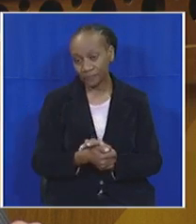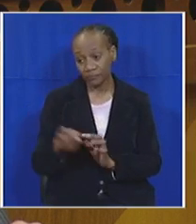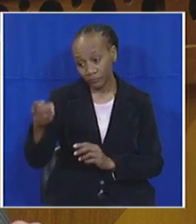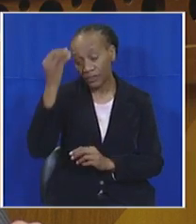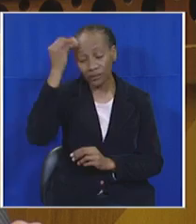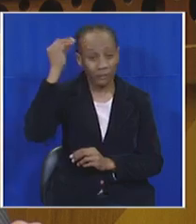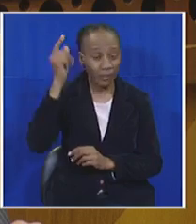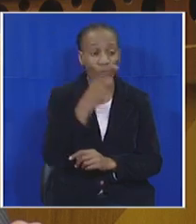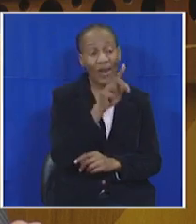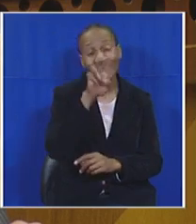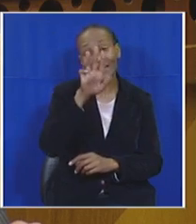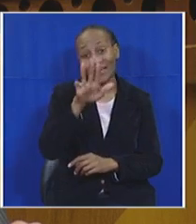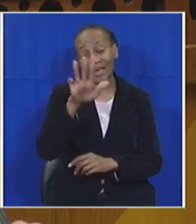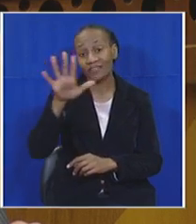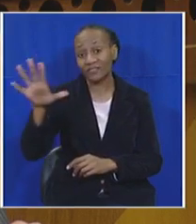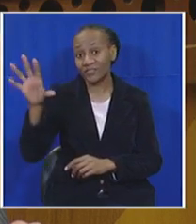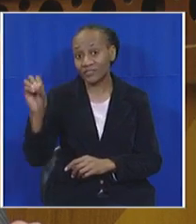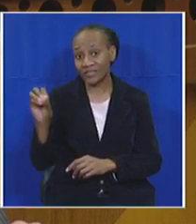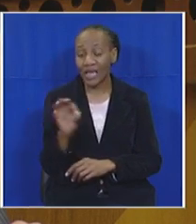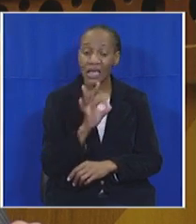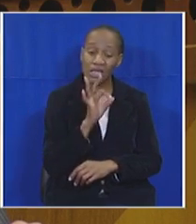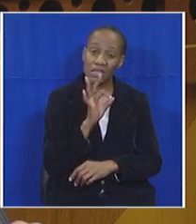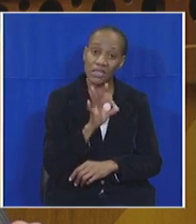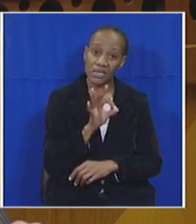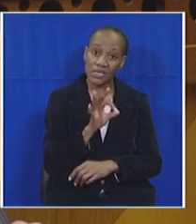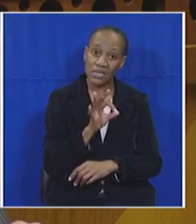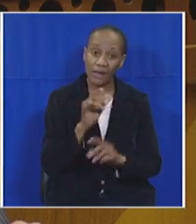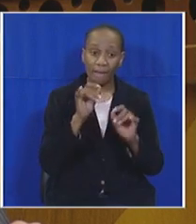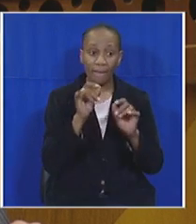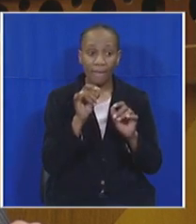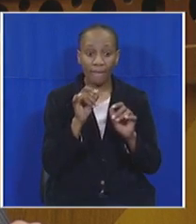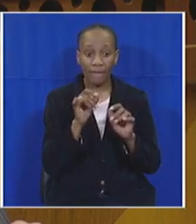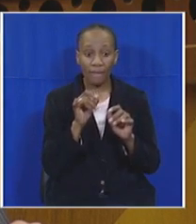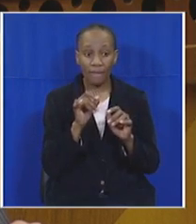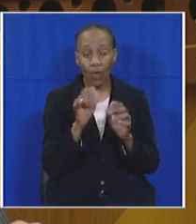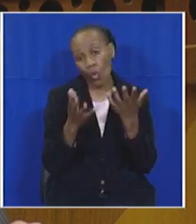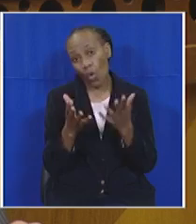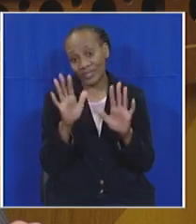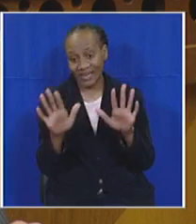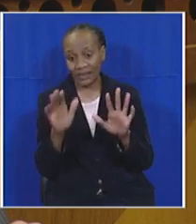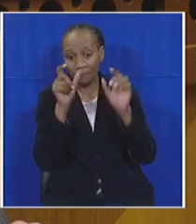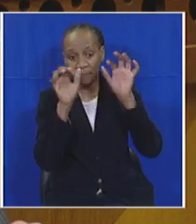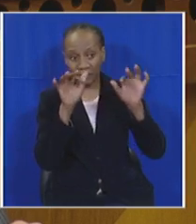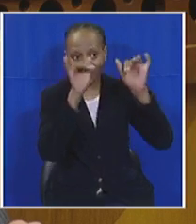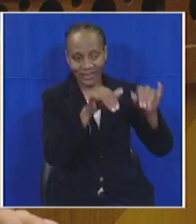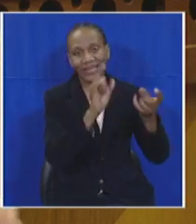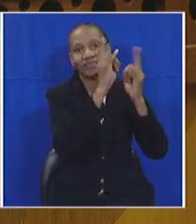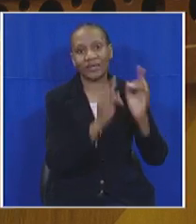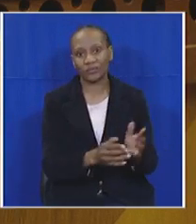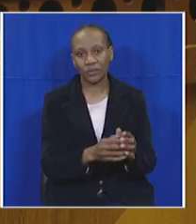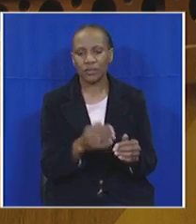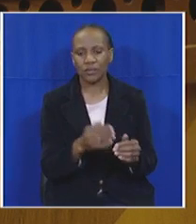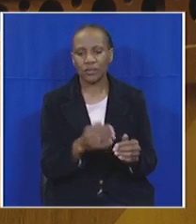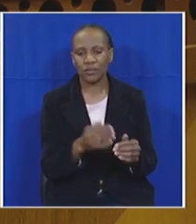that in 1950, only 3 in 10 people lived in urban areas. Continuing population growth